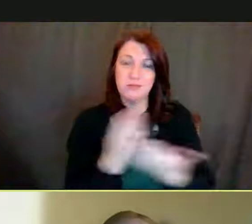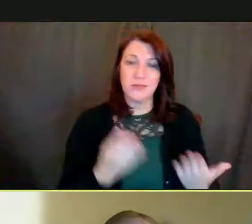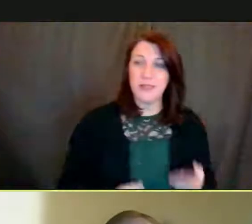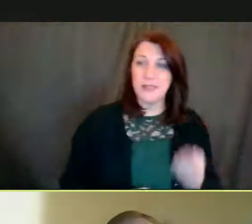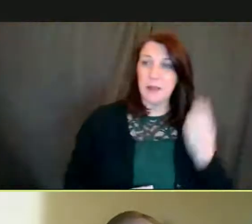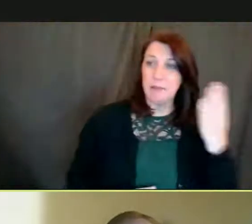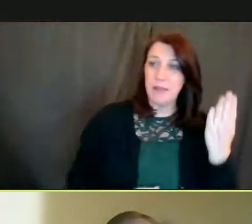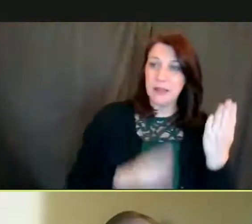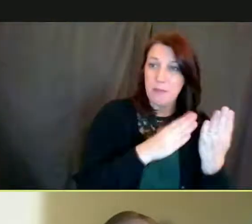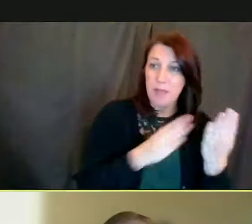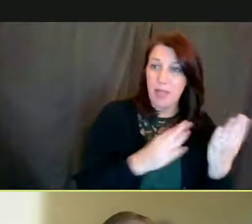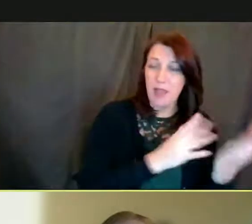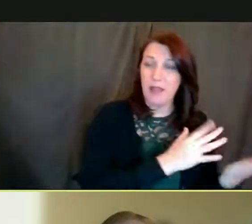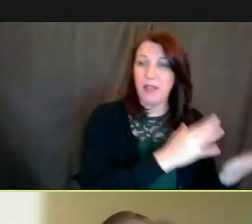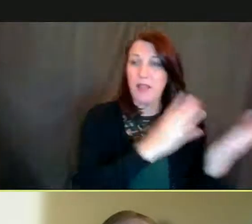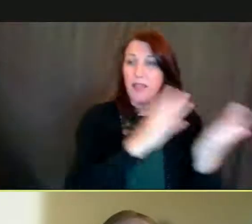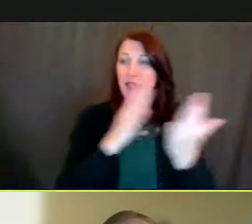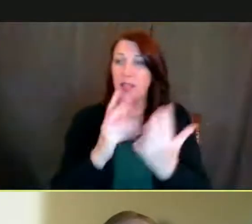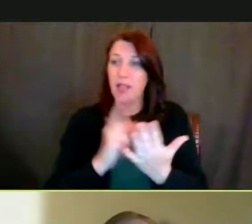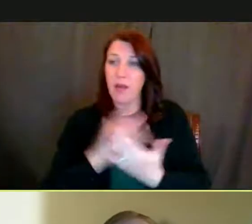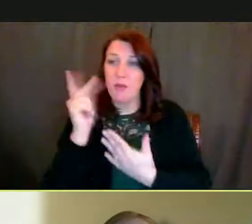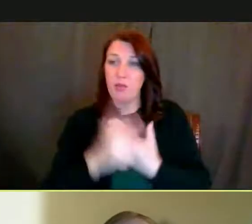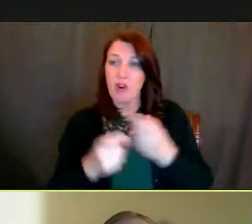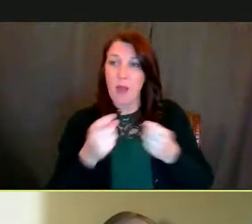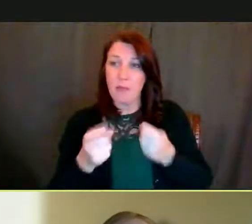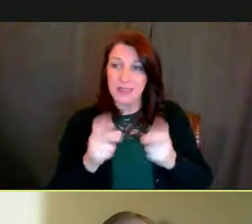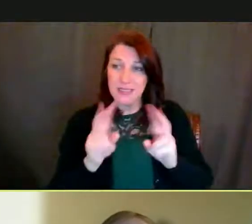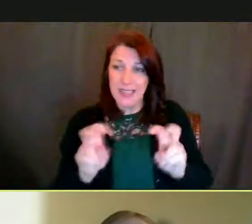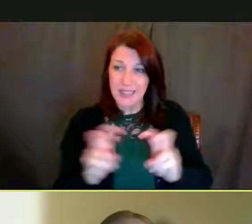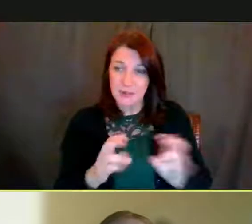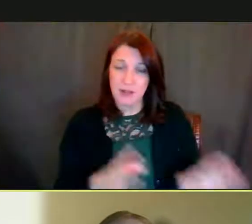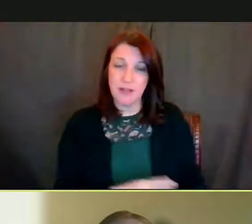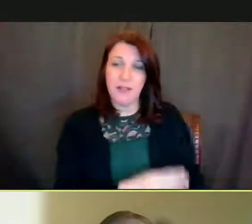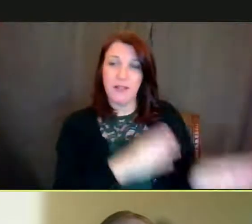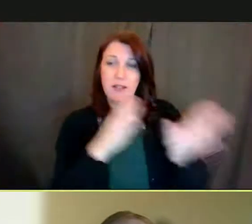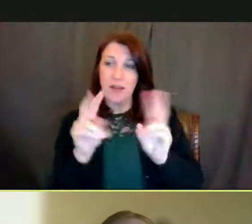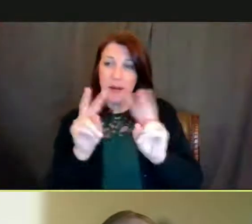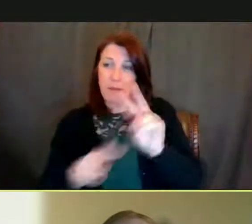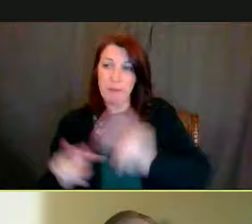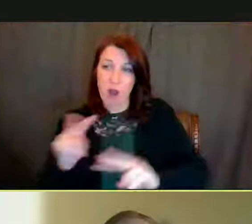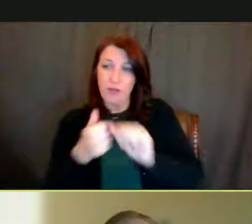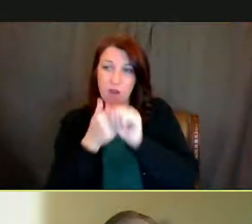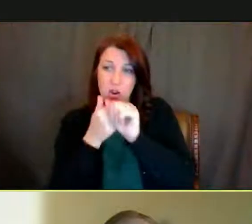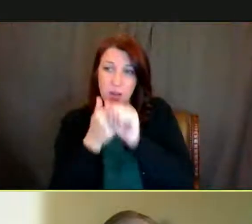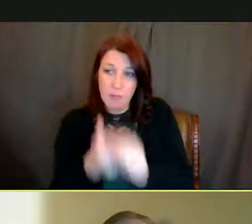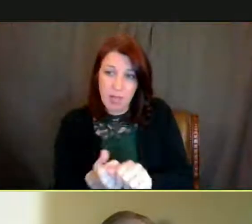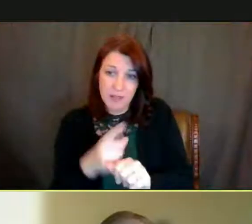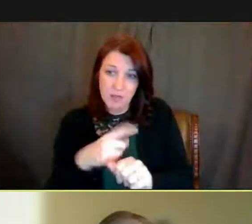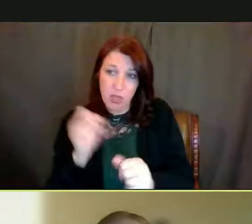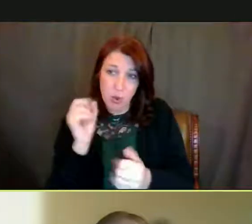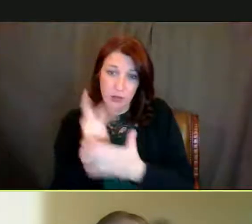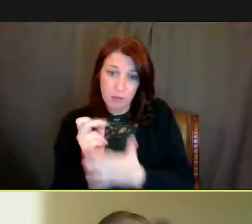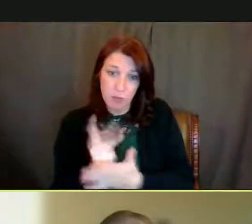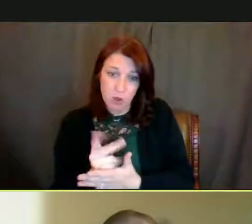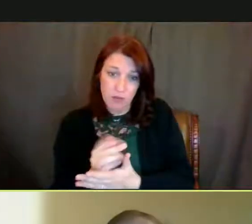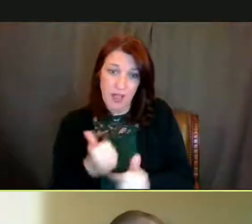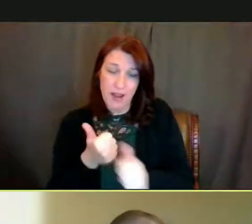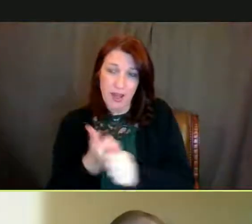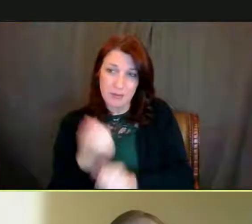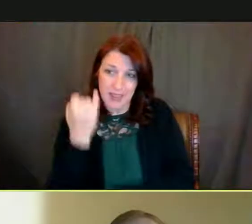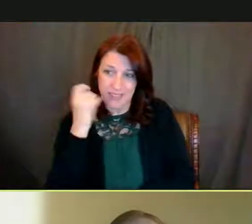plans to the programmatic assessment, all the way through monitoring for compliance with the plans that were approved and updated as things